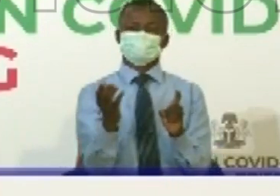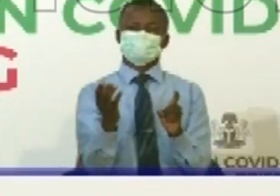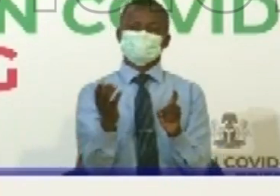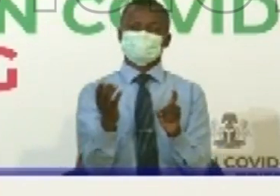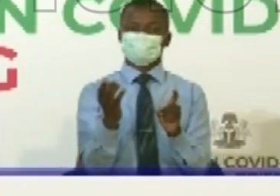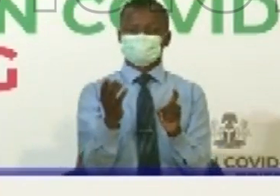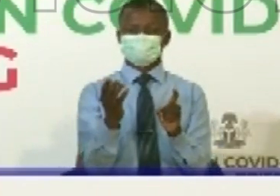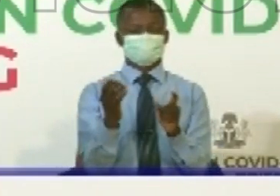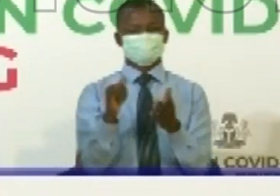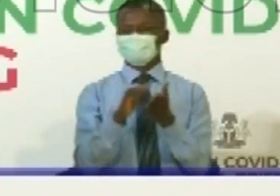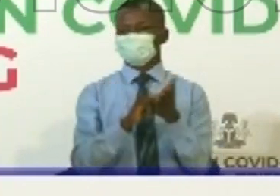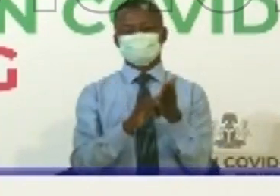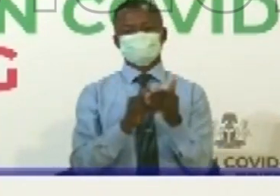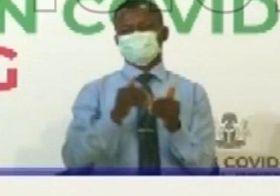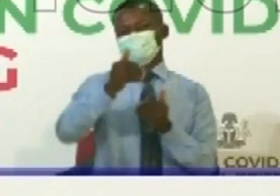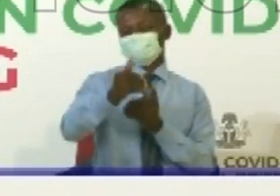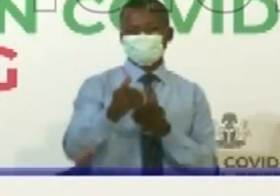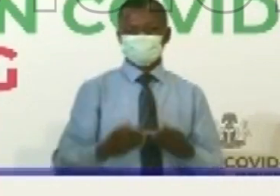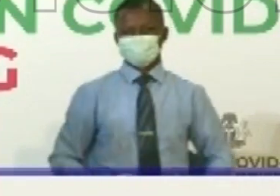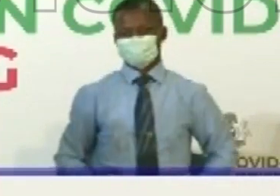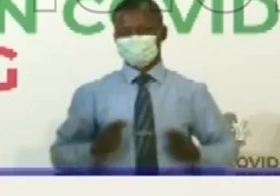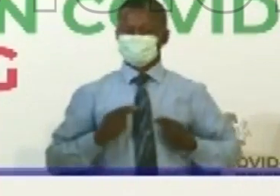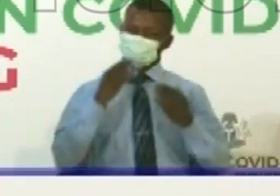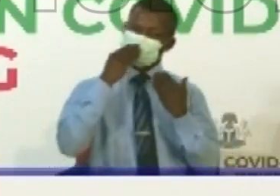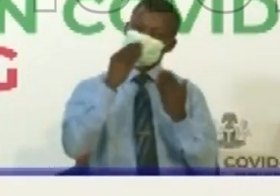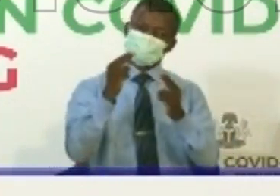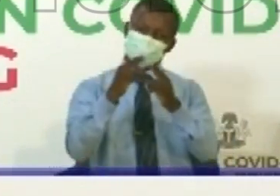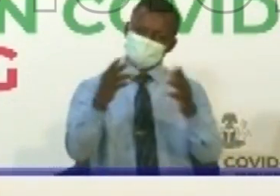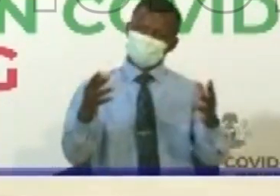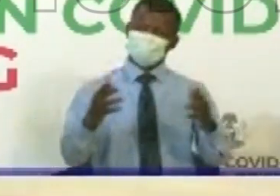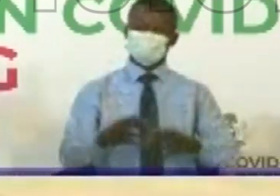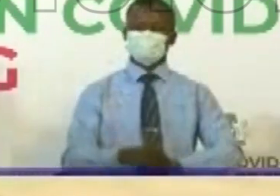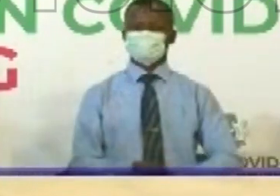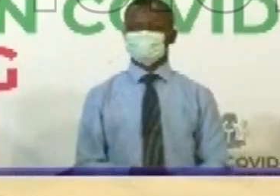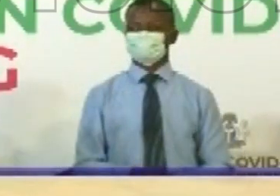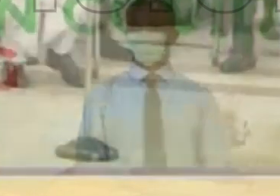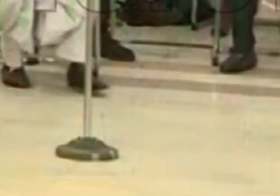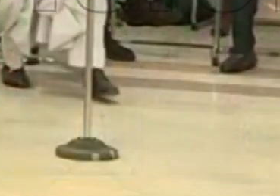has gone beyond human race, but rat race. Thank you very much.